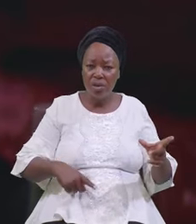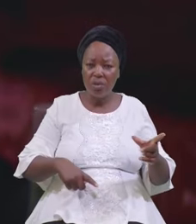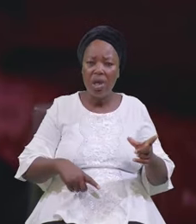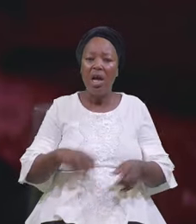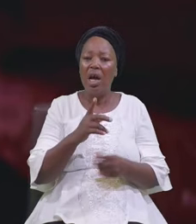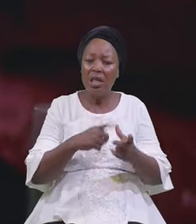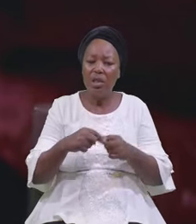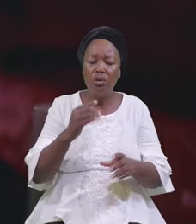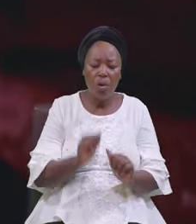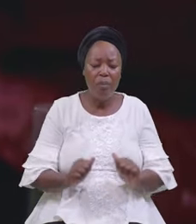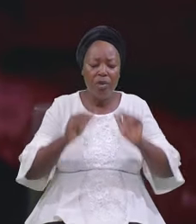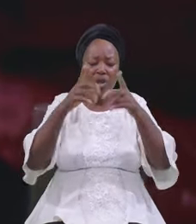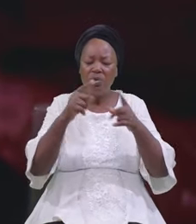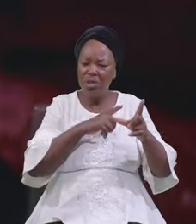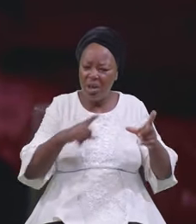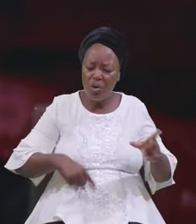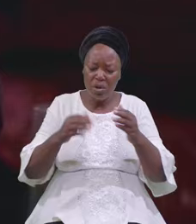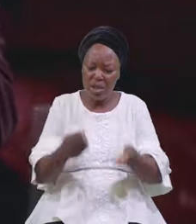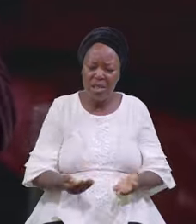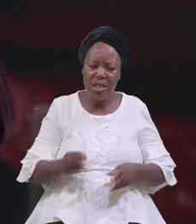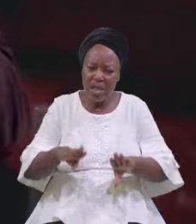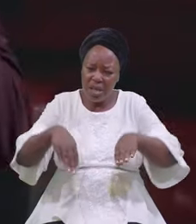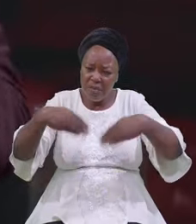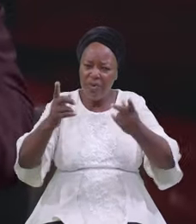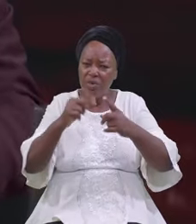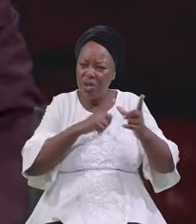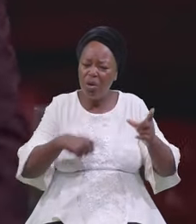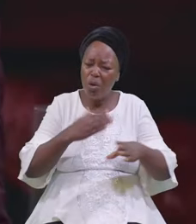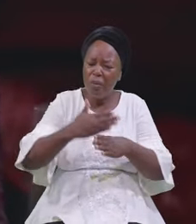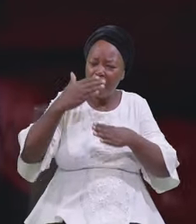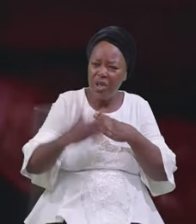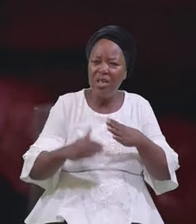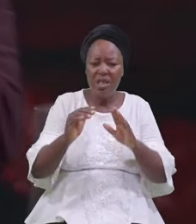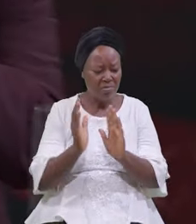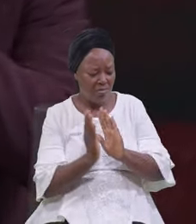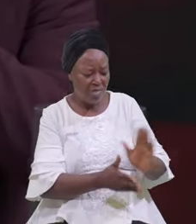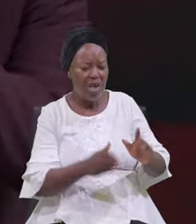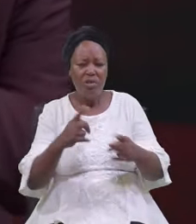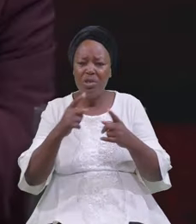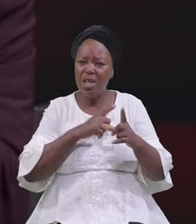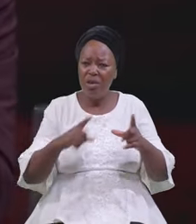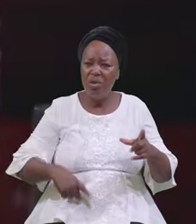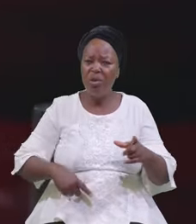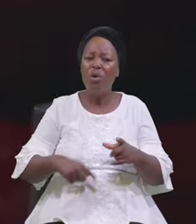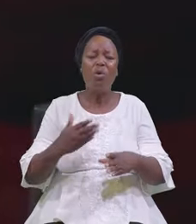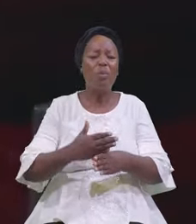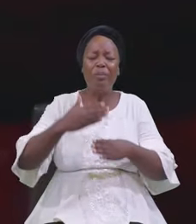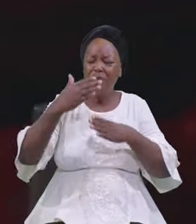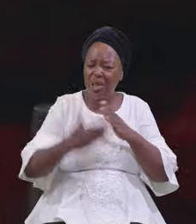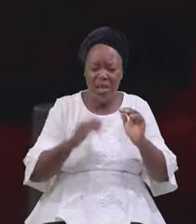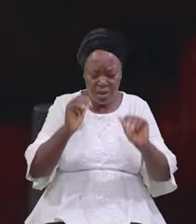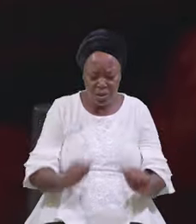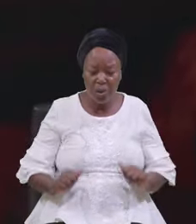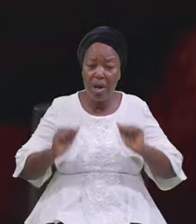Lord, committed to the Lord, giving to the Lord, totally abandoned unto the Lord, absolutely